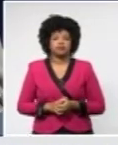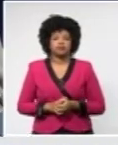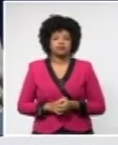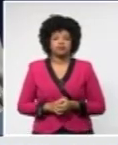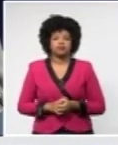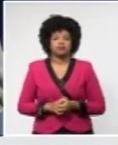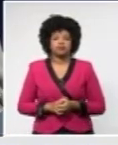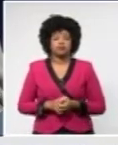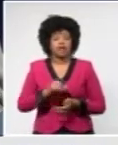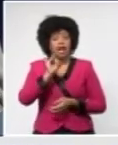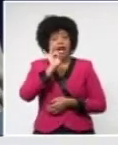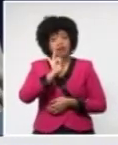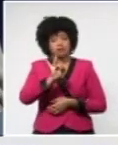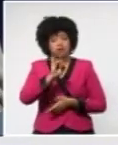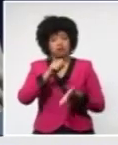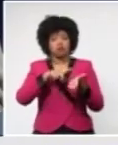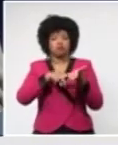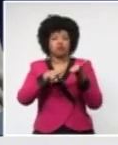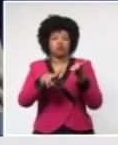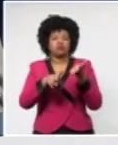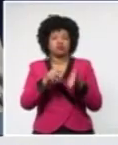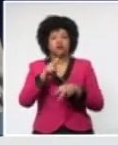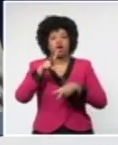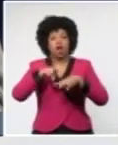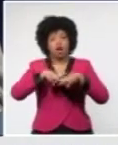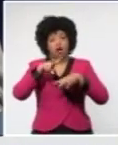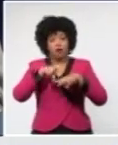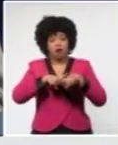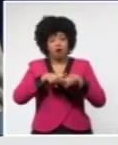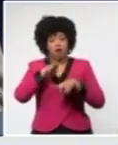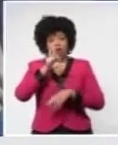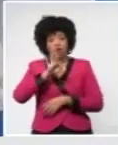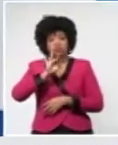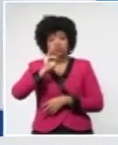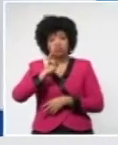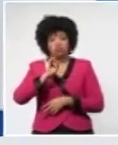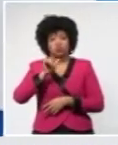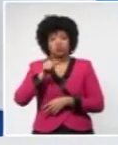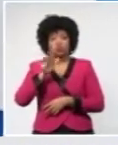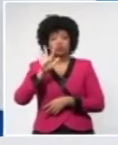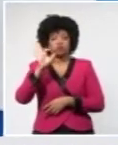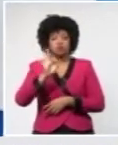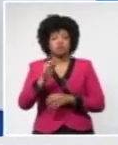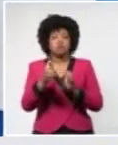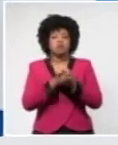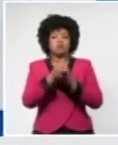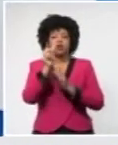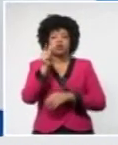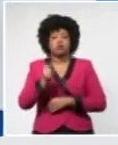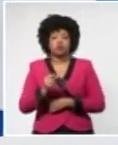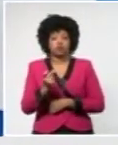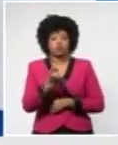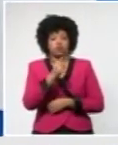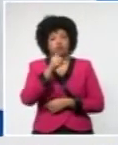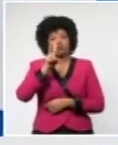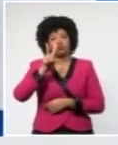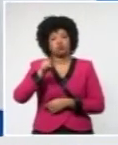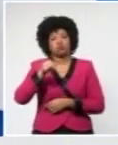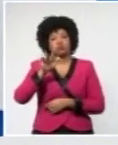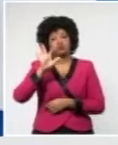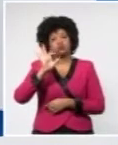12.5%. The cases from Havana hail from 5 municipalities. Some of them are